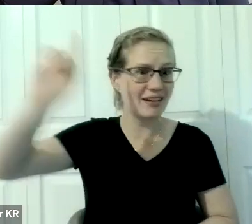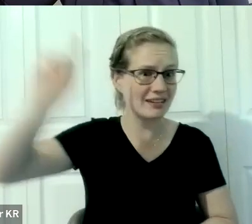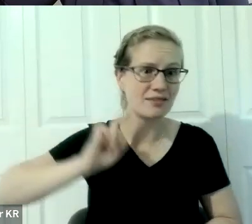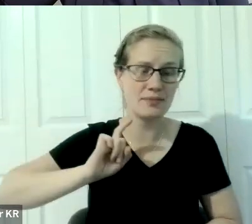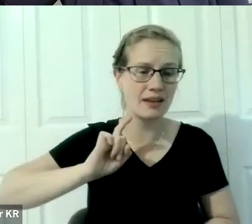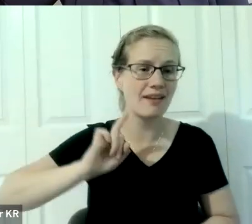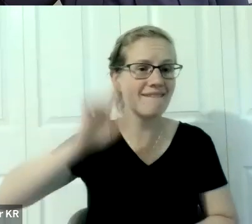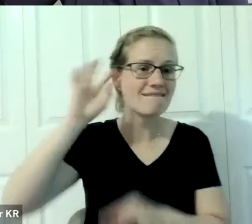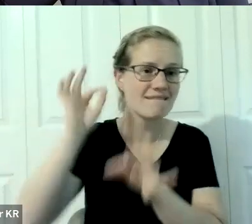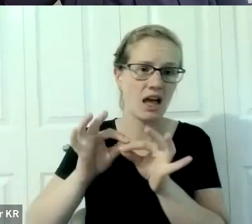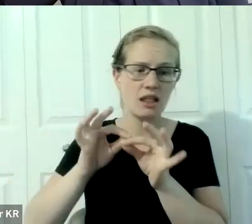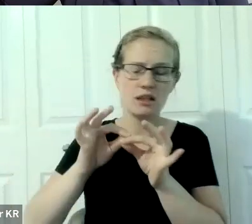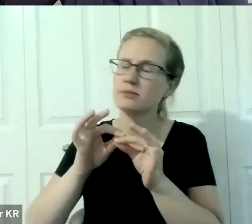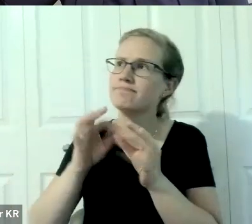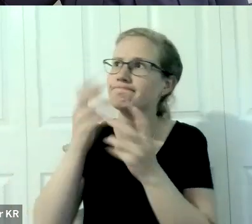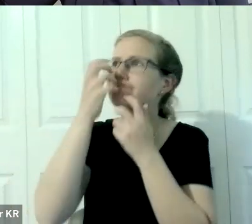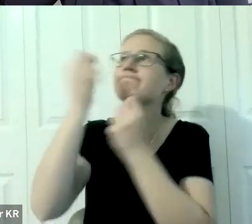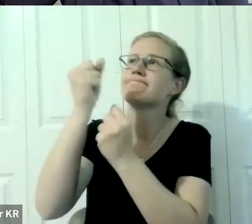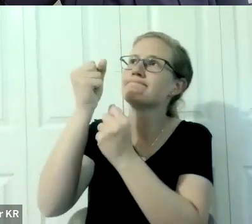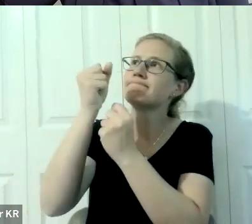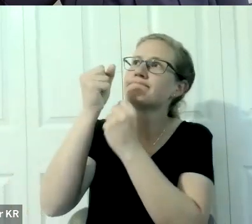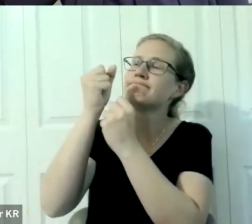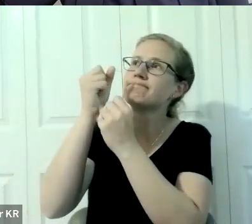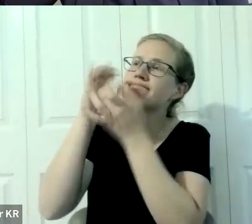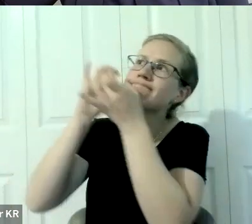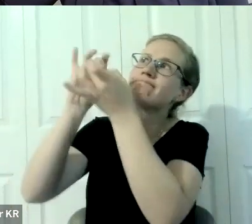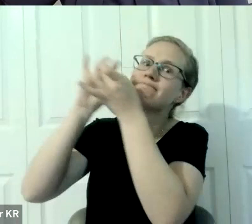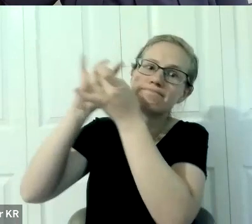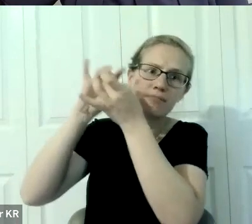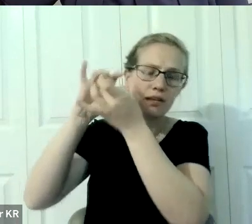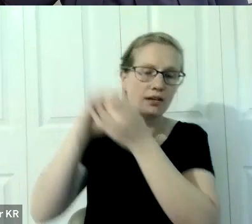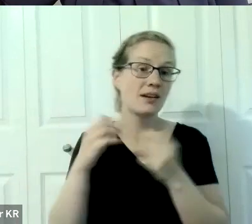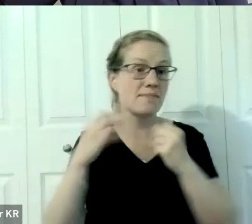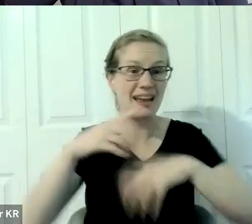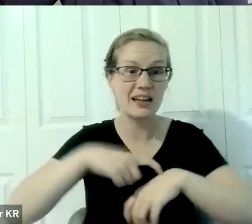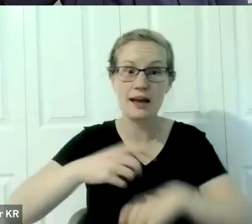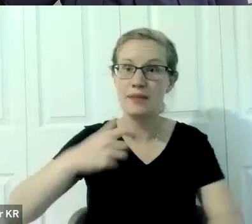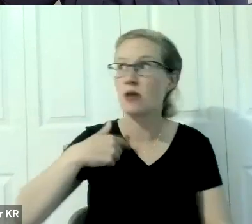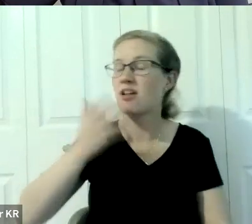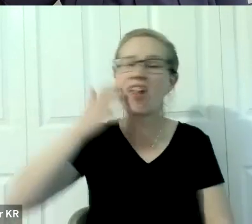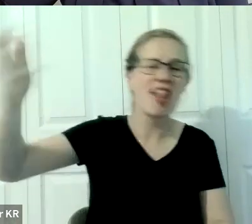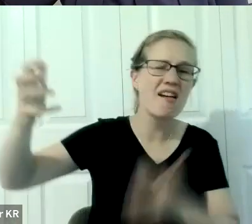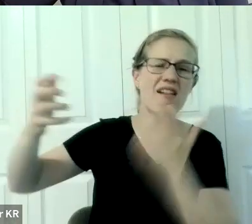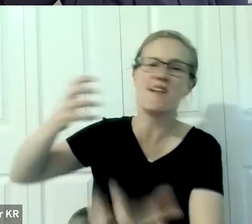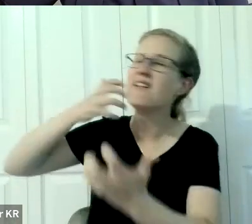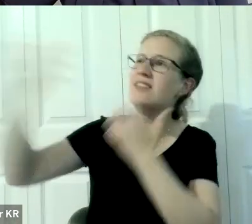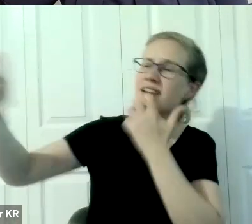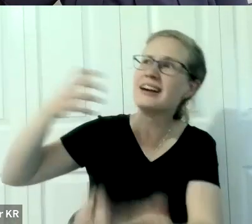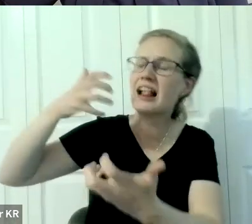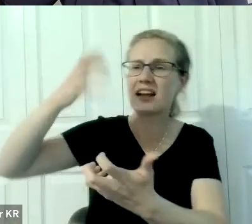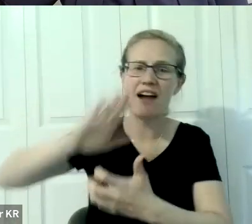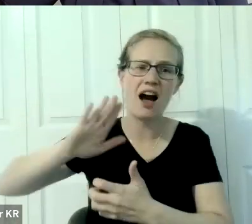that faith to always cling to Him. A lot of times it was yelling at Him. A lot of times it